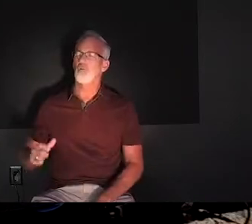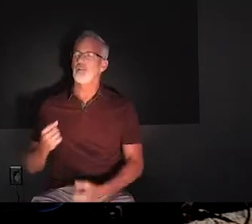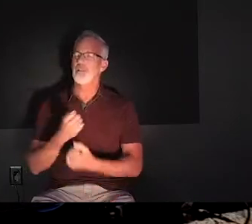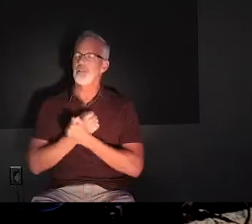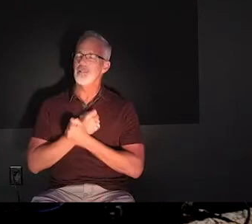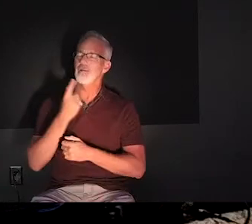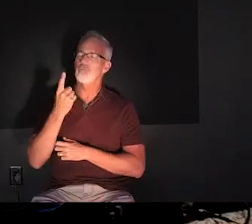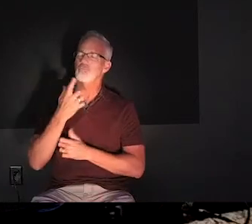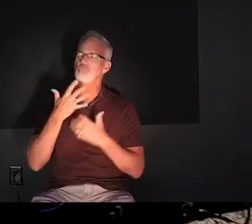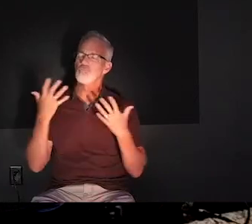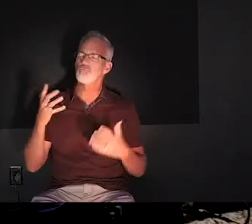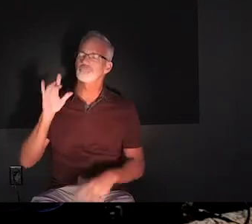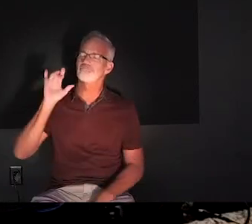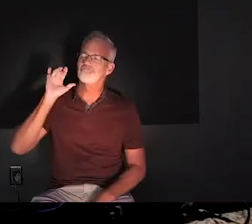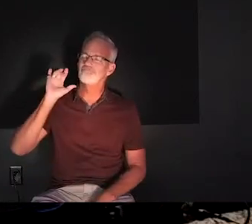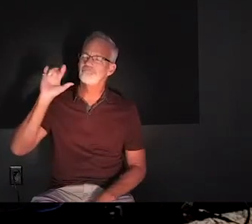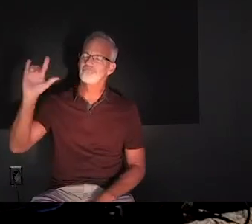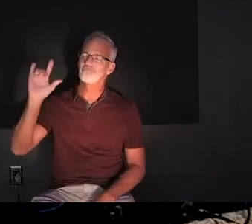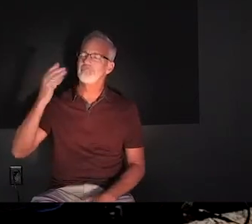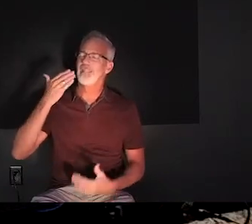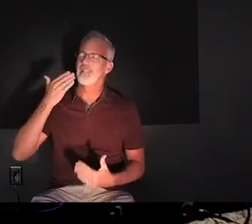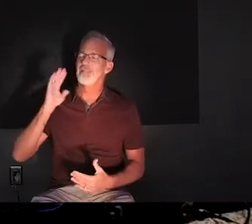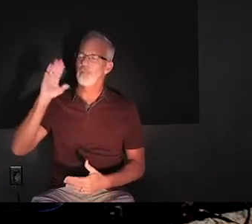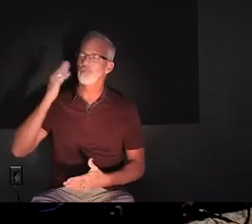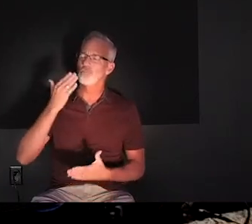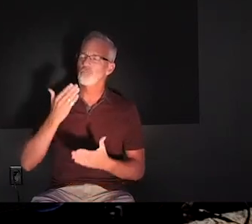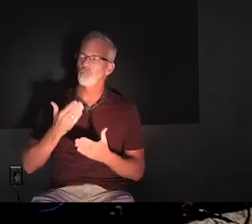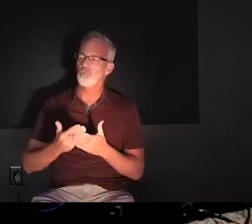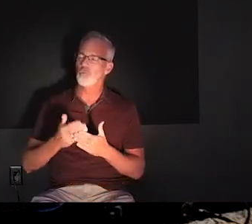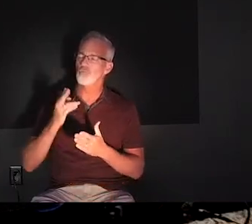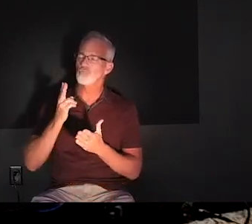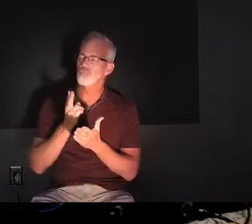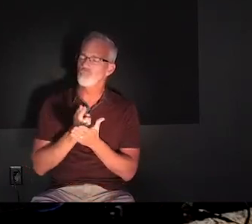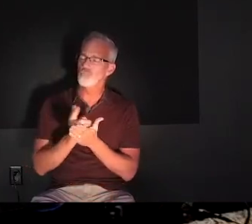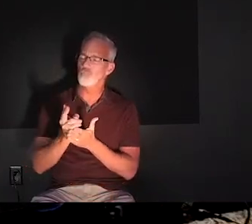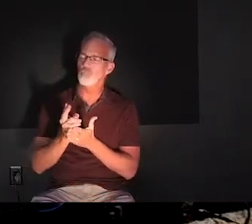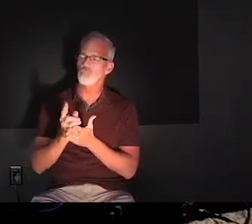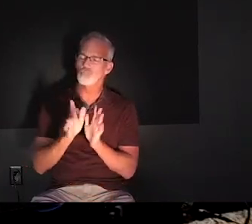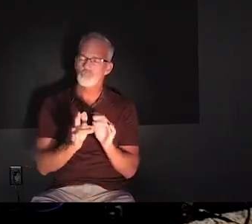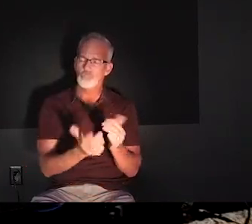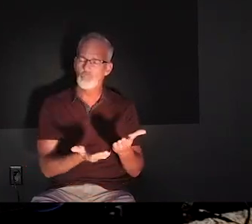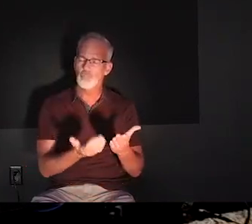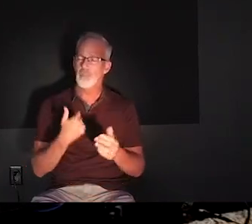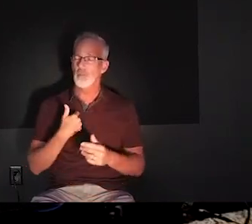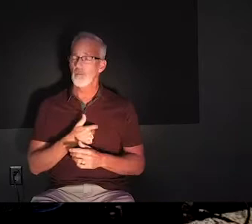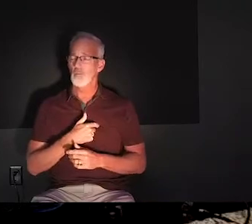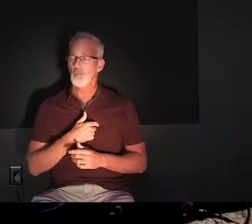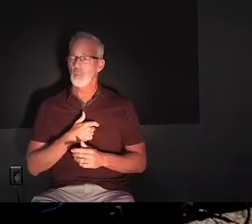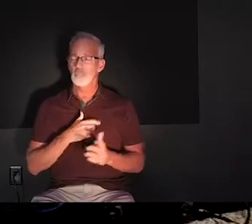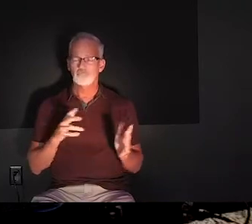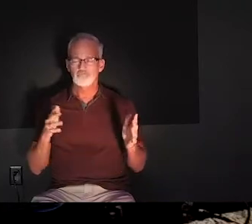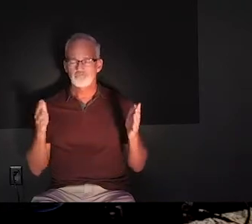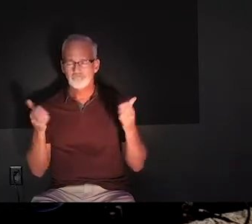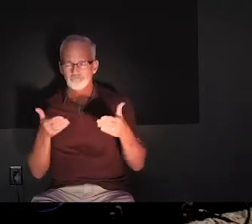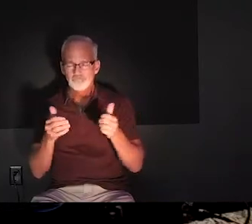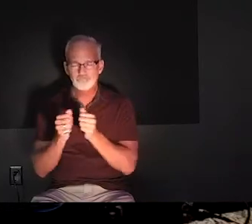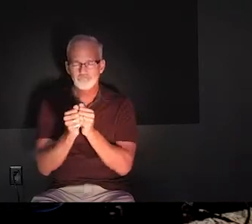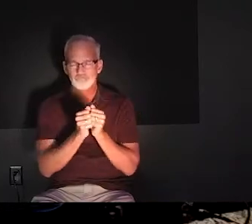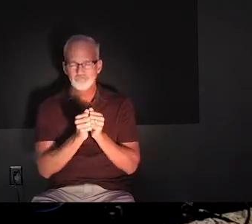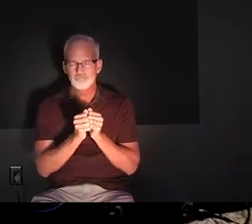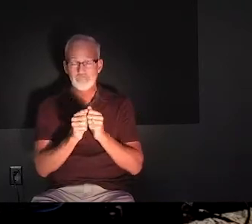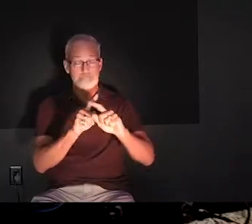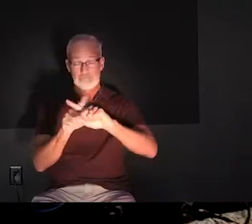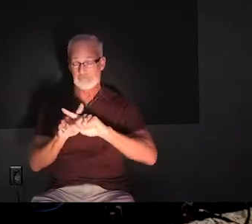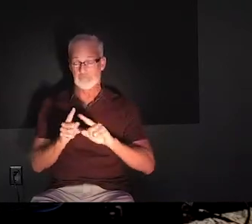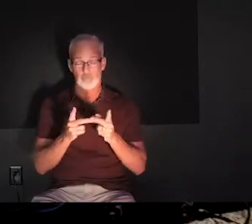Thank you for your goodness. Thank you for the truth of your word. And as we just settle in together, even though we're in different places,